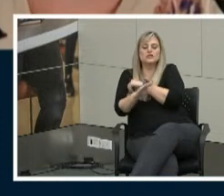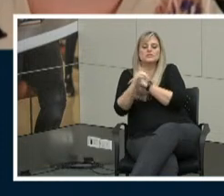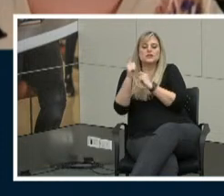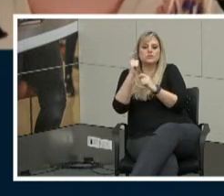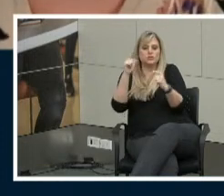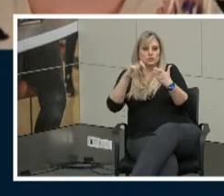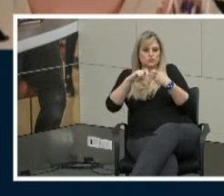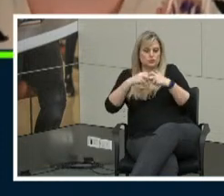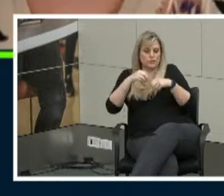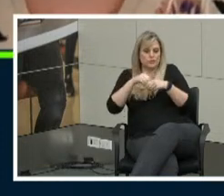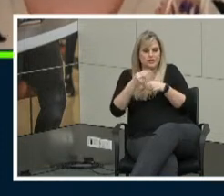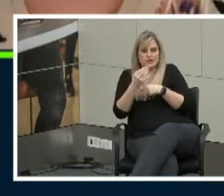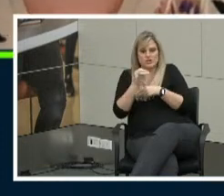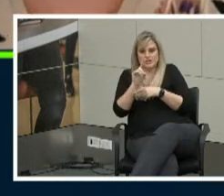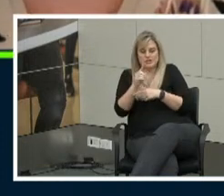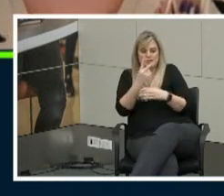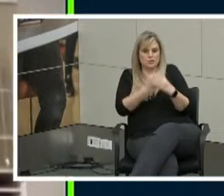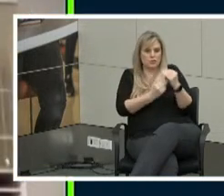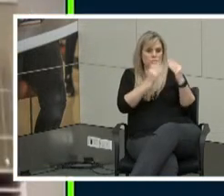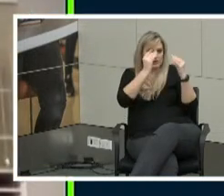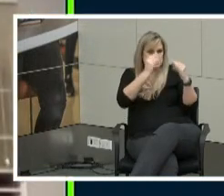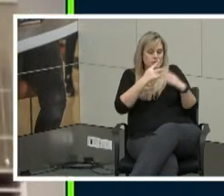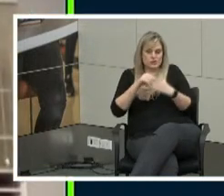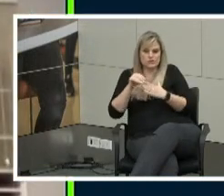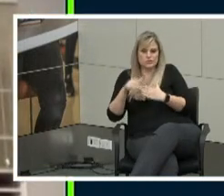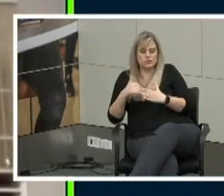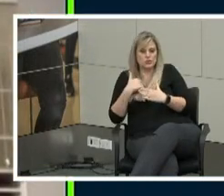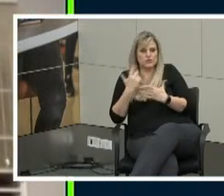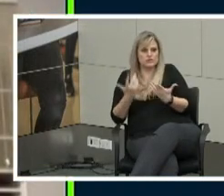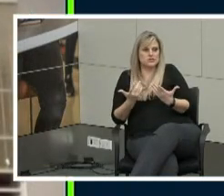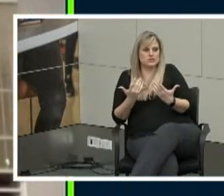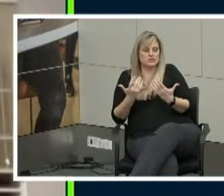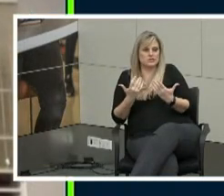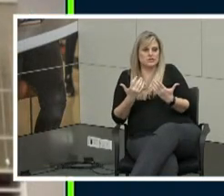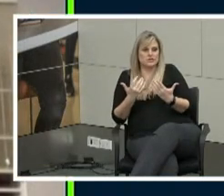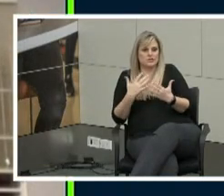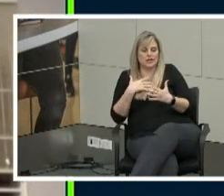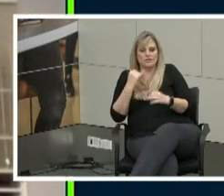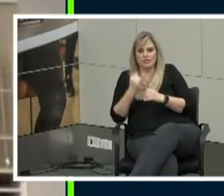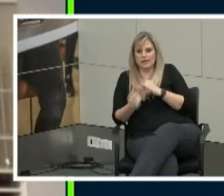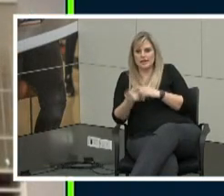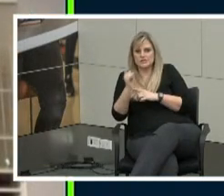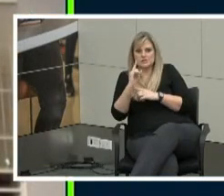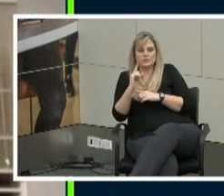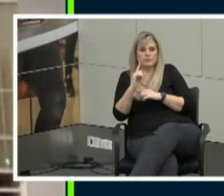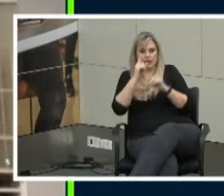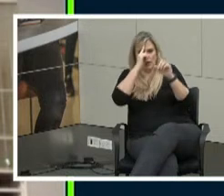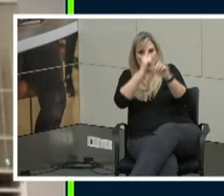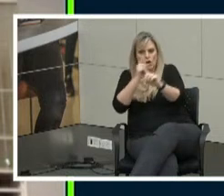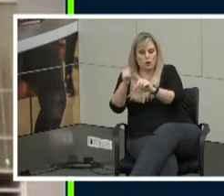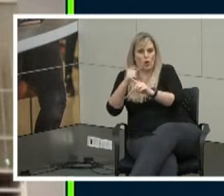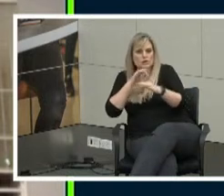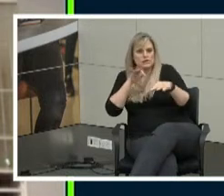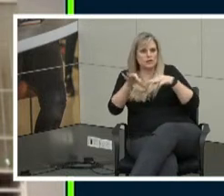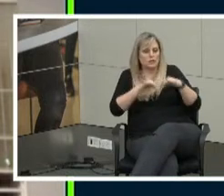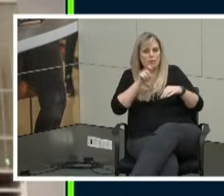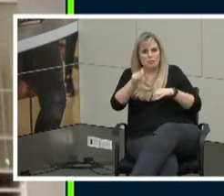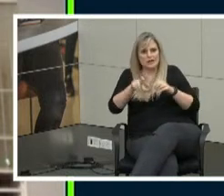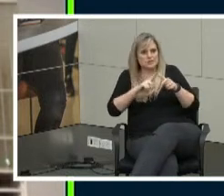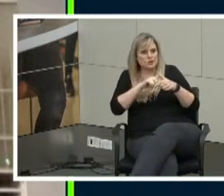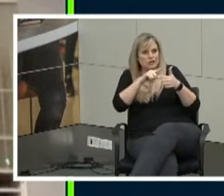problem in HISD is that both teachers and students must jump through multiple last minute Hoops without any reasonable explanation behind